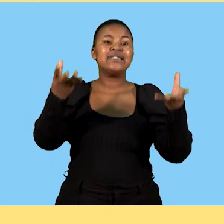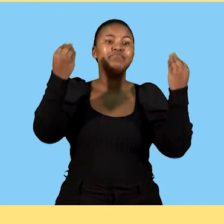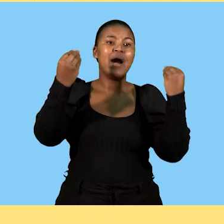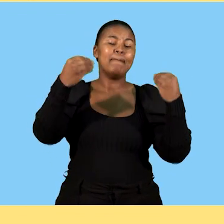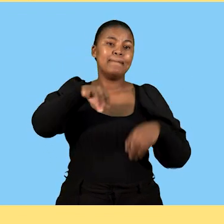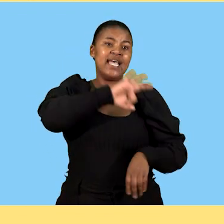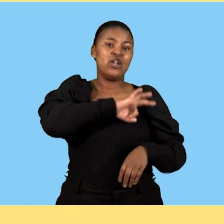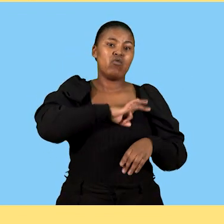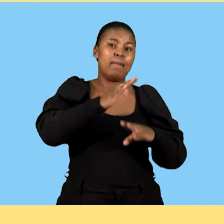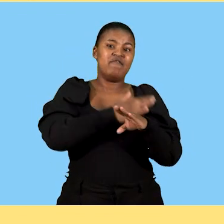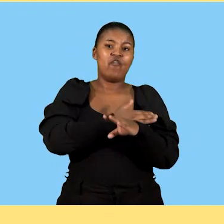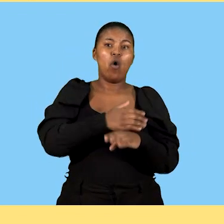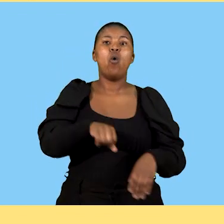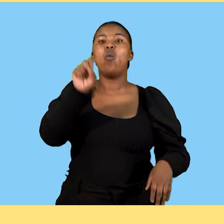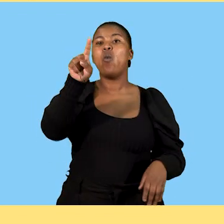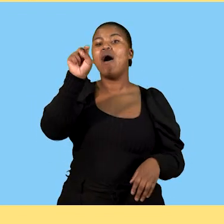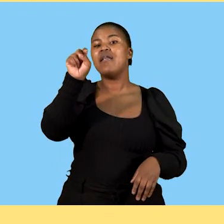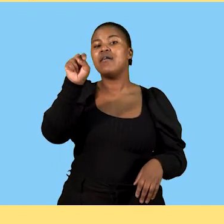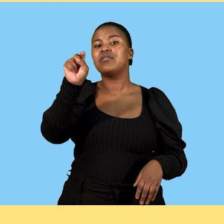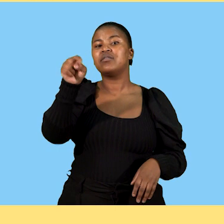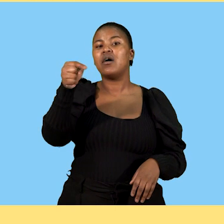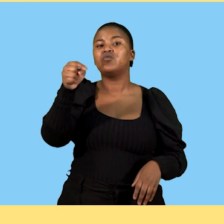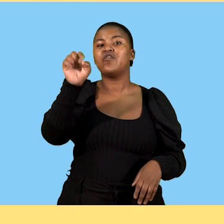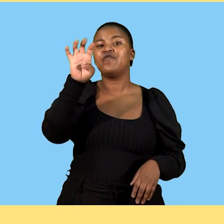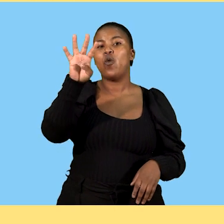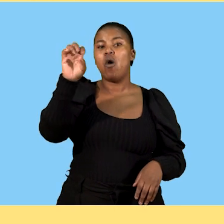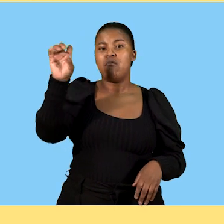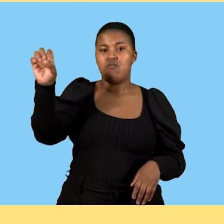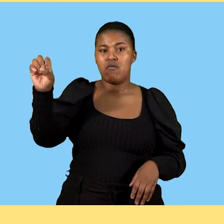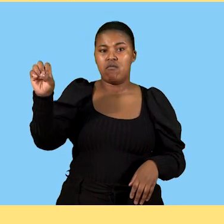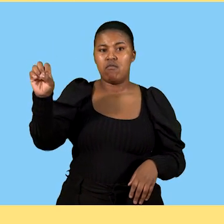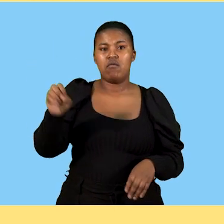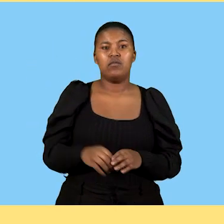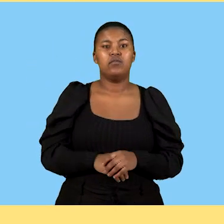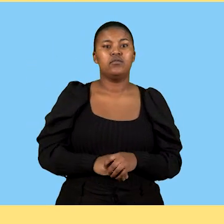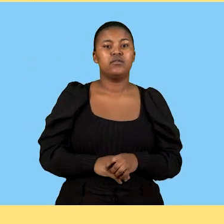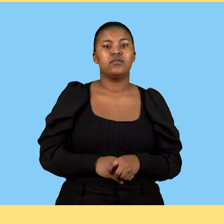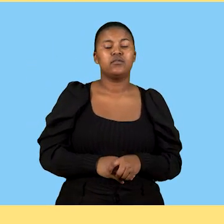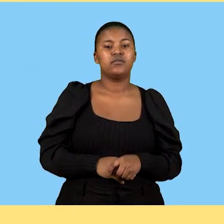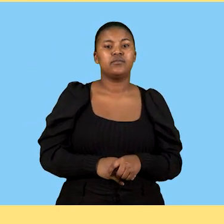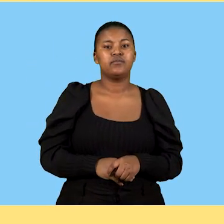credited 1,400 here. Therefore, I'll come to my income received in advance, then I credited